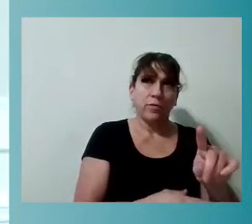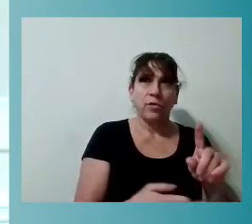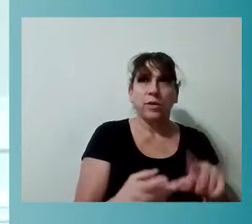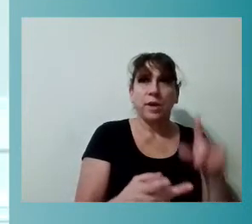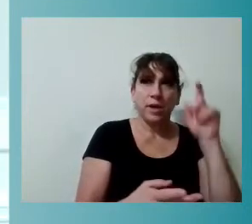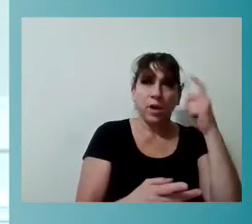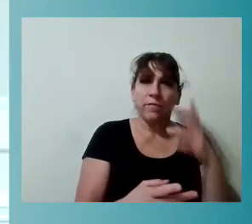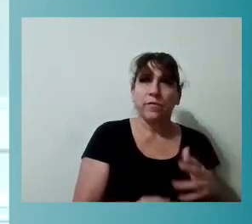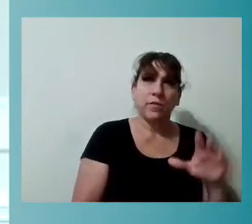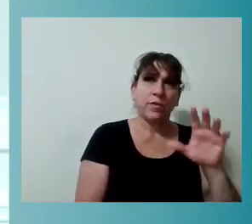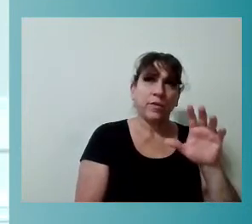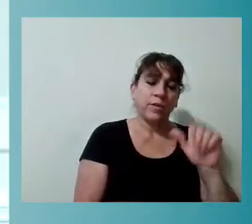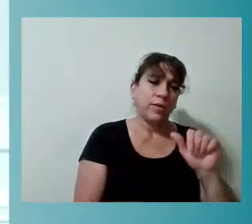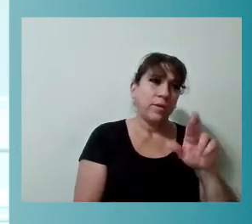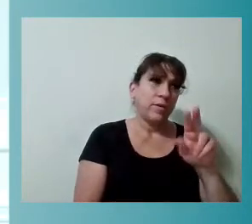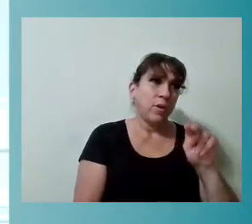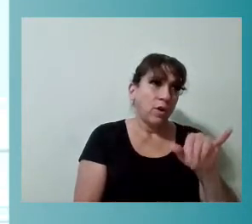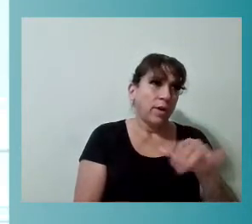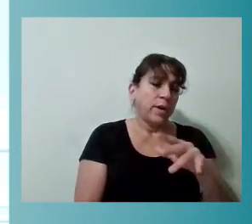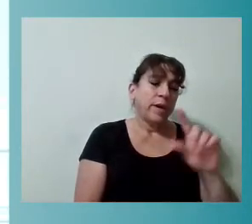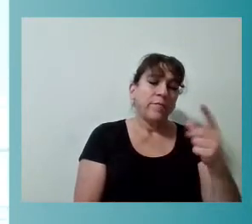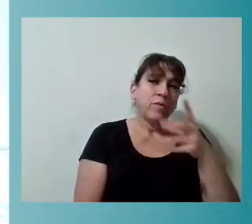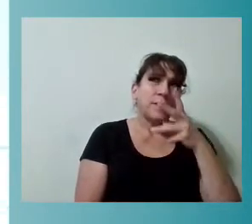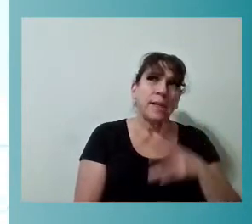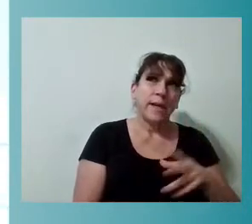Tracey Carney.